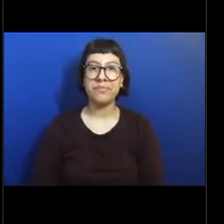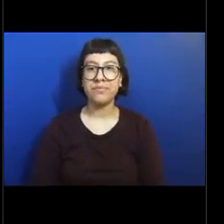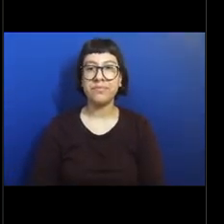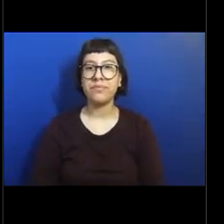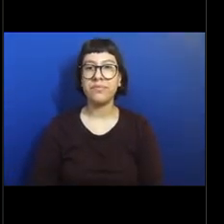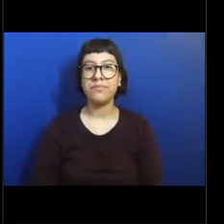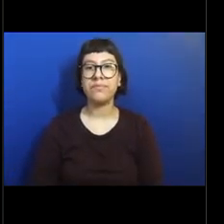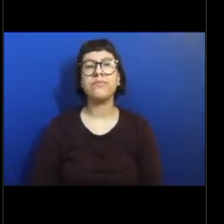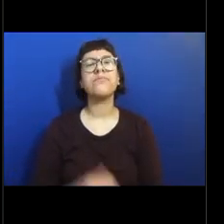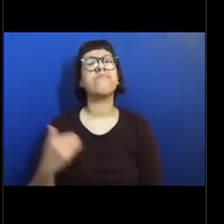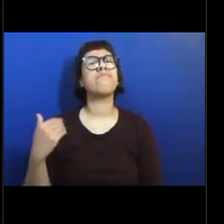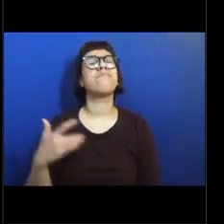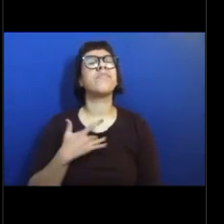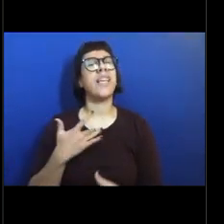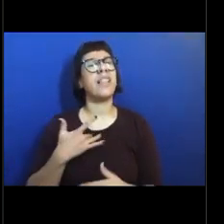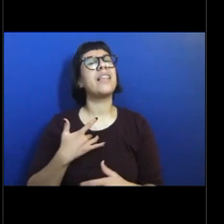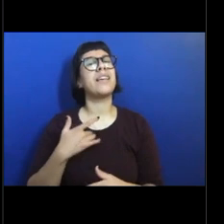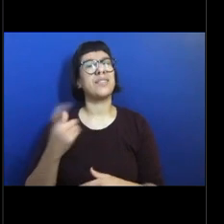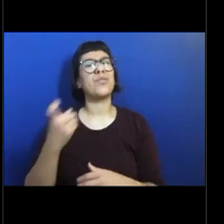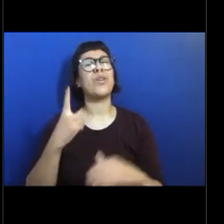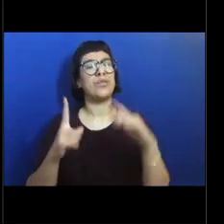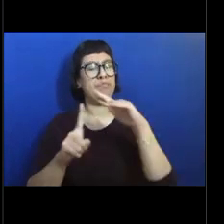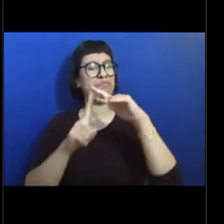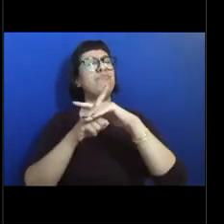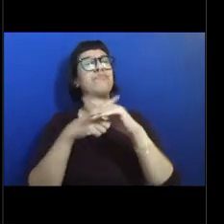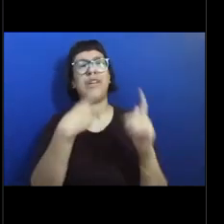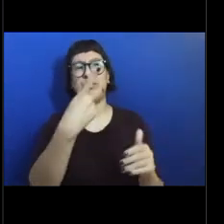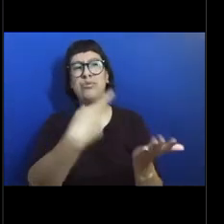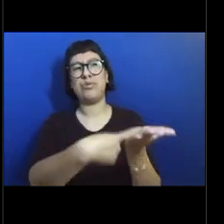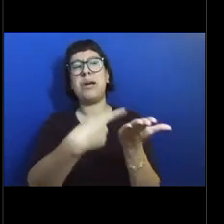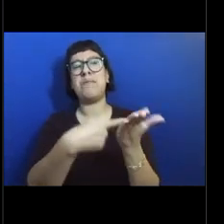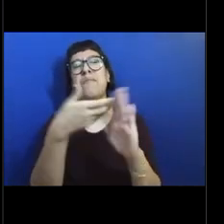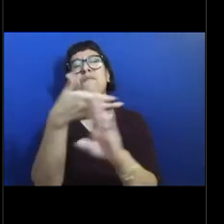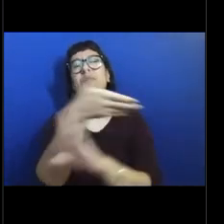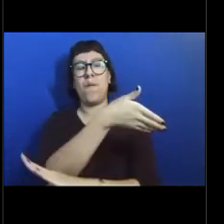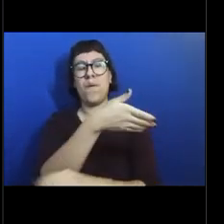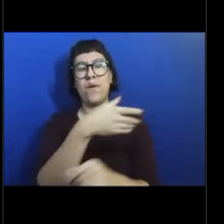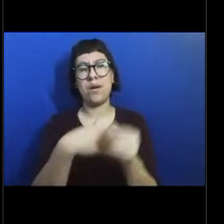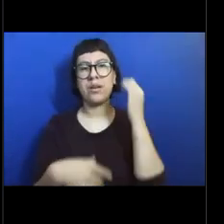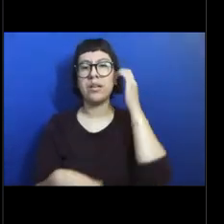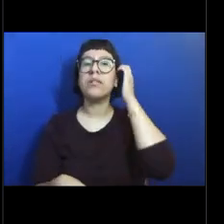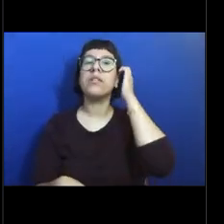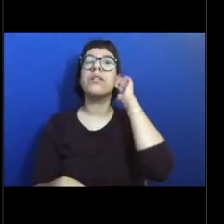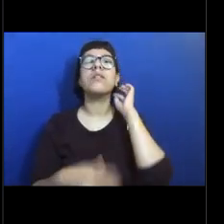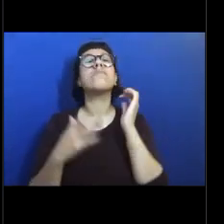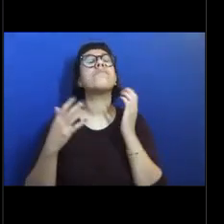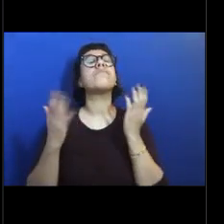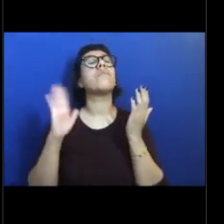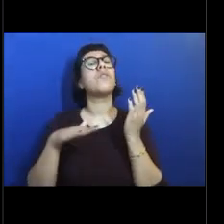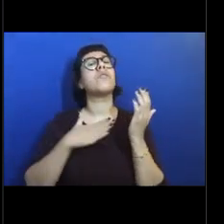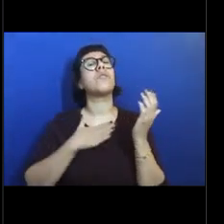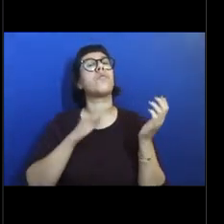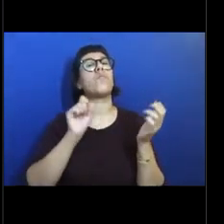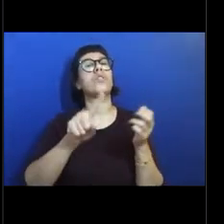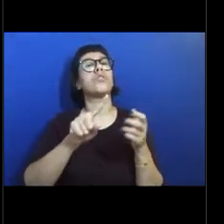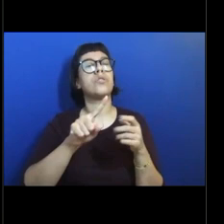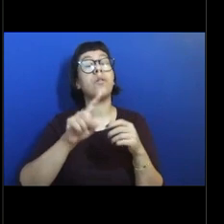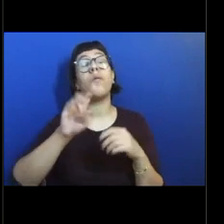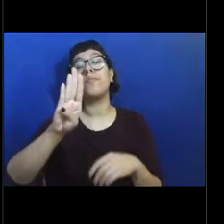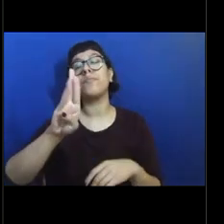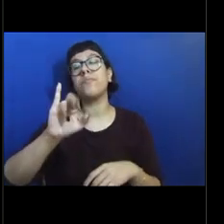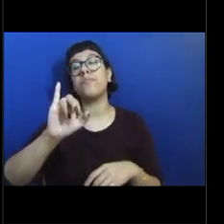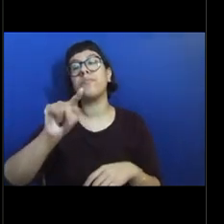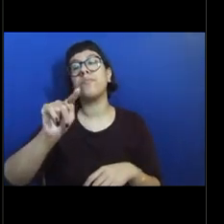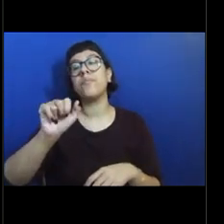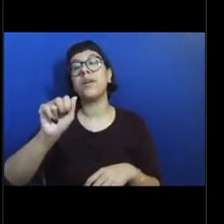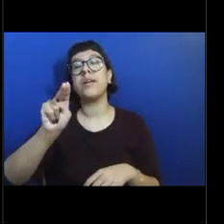I had a feeling this question was going to come. We talked about this beforehand. So what do we know about, Brittany wants to know, what